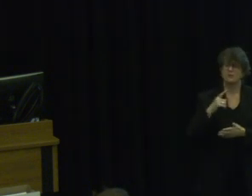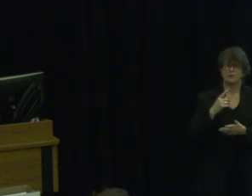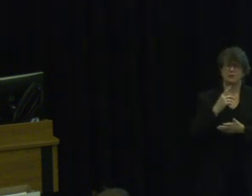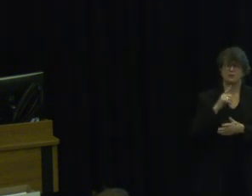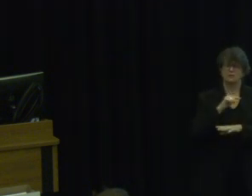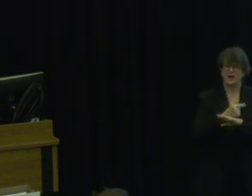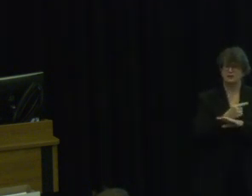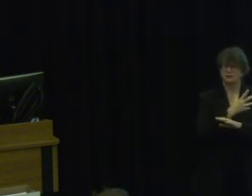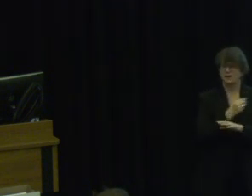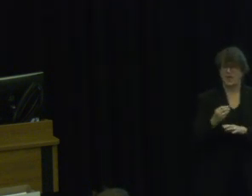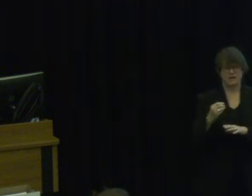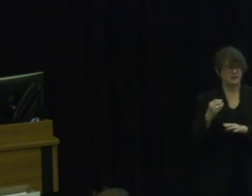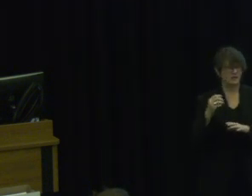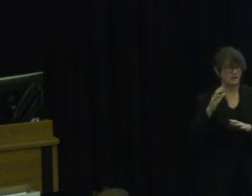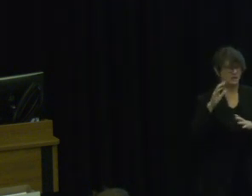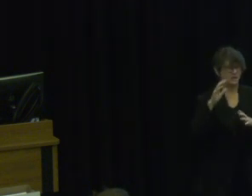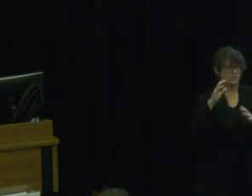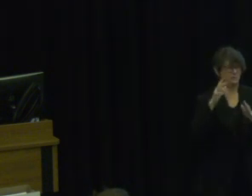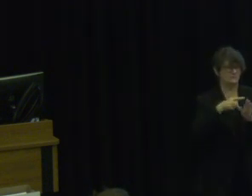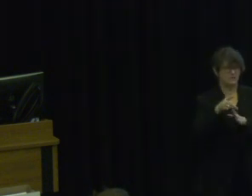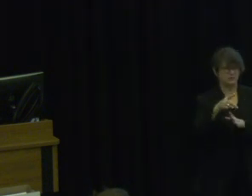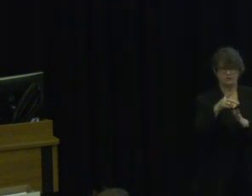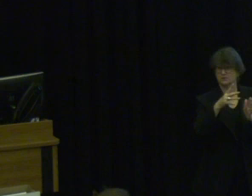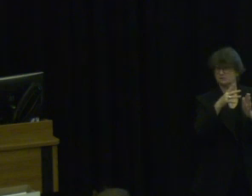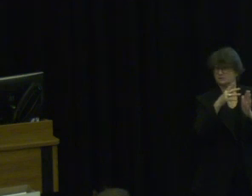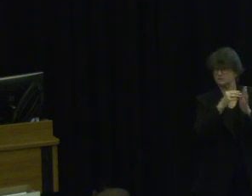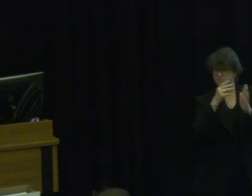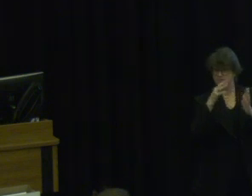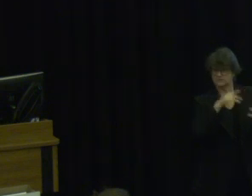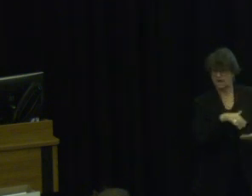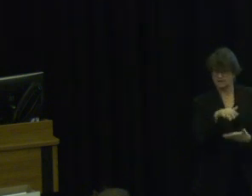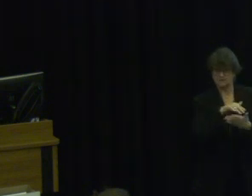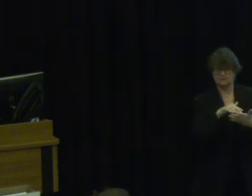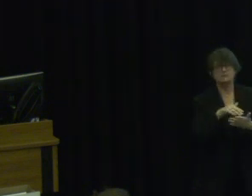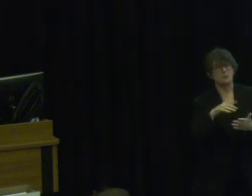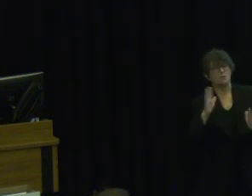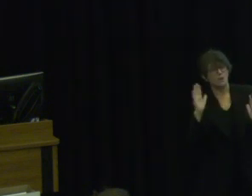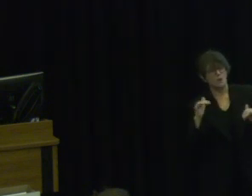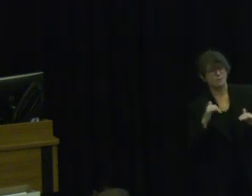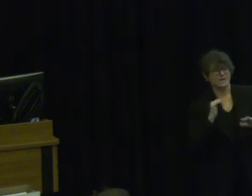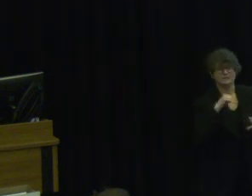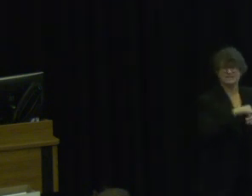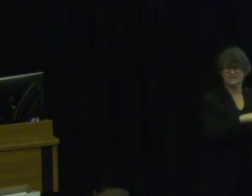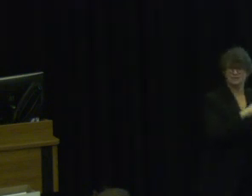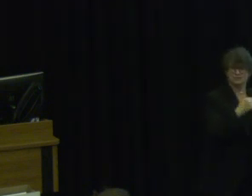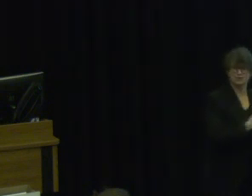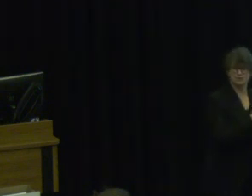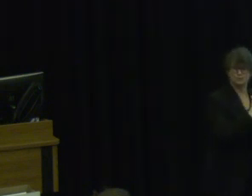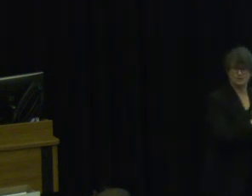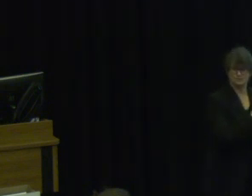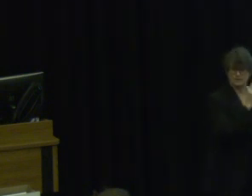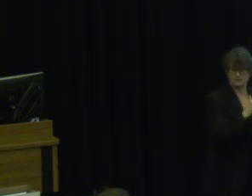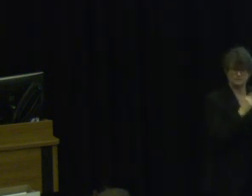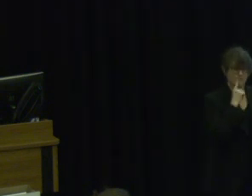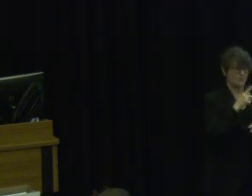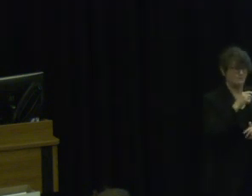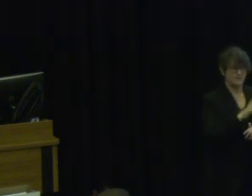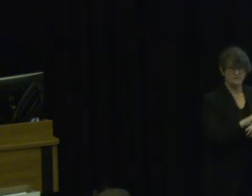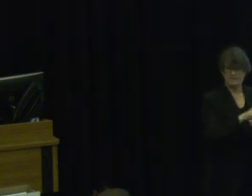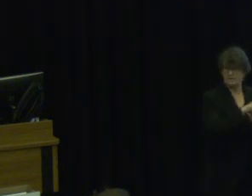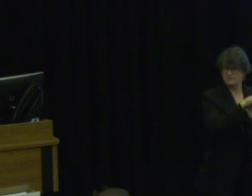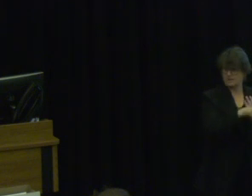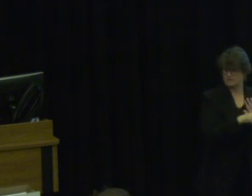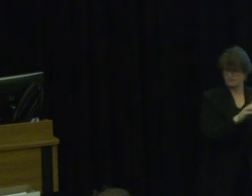which hopefully will be housed in a new building combining law, business, and public policy